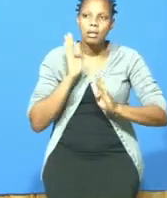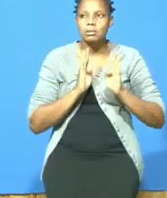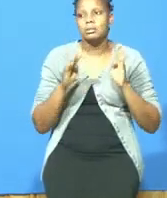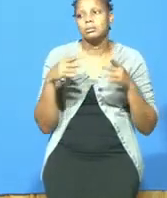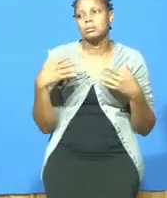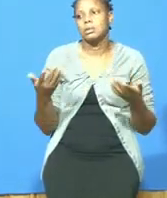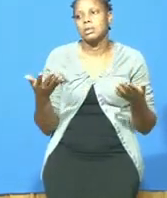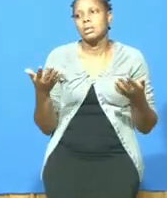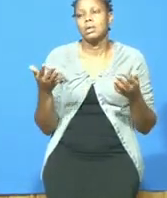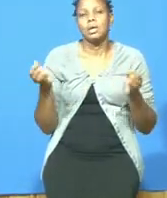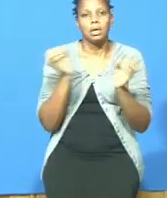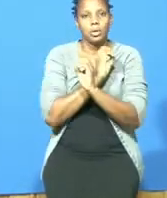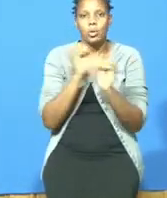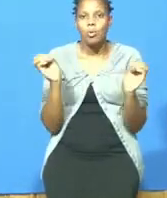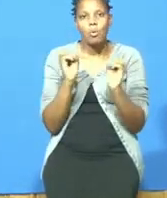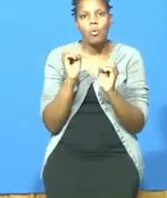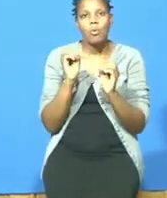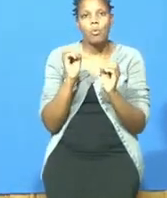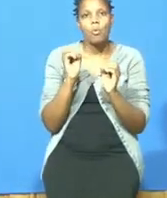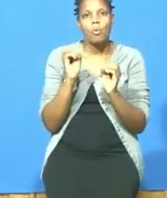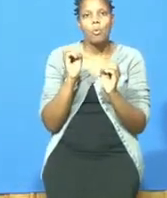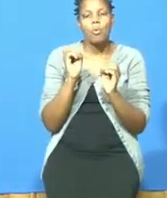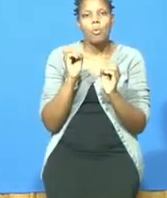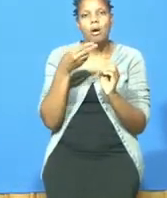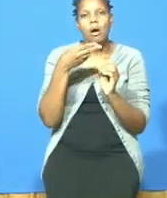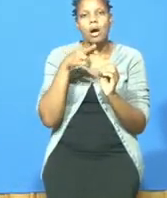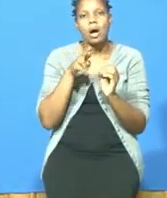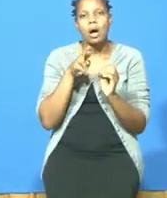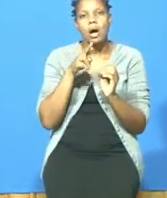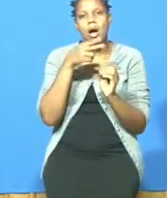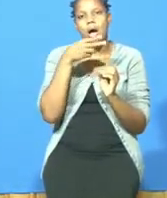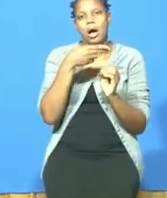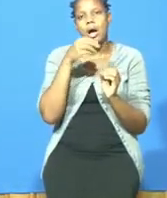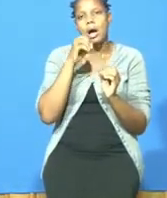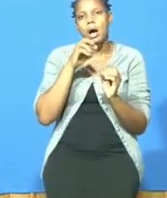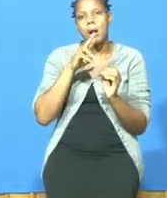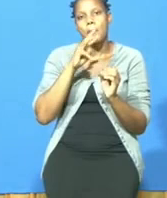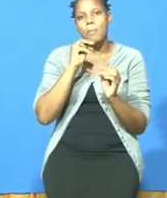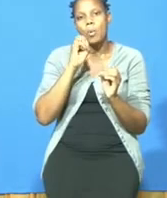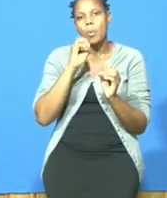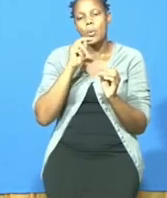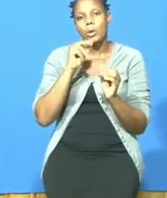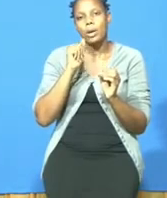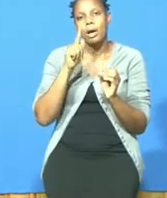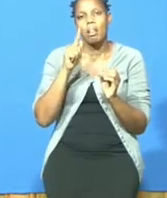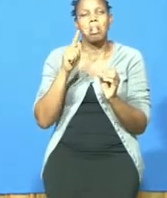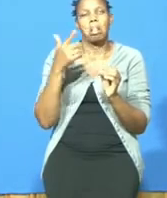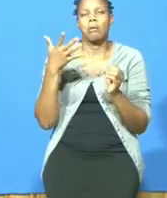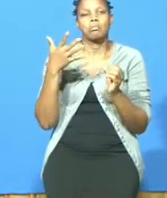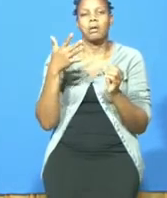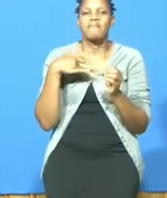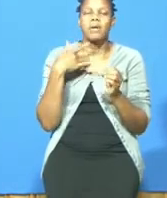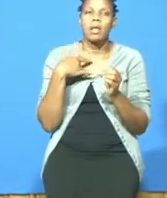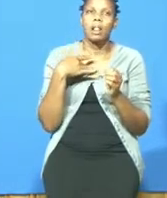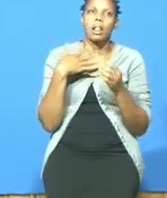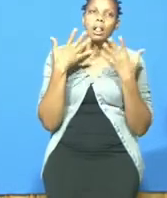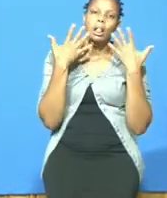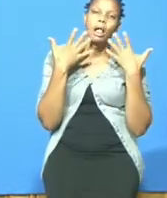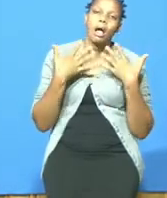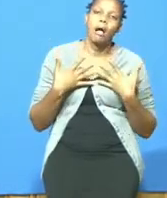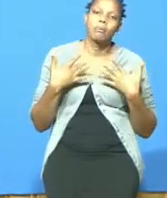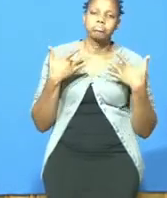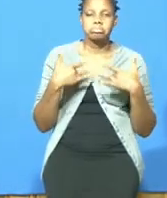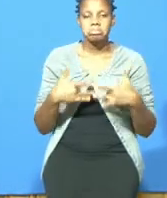low hormonal levels, which results in feelings of depression, sadness, you know, suicidal